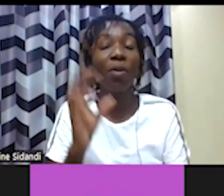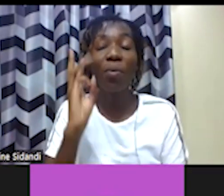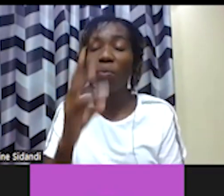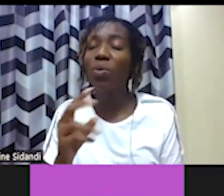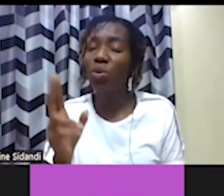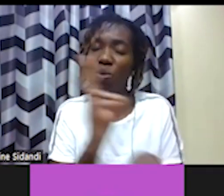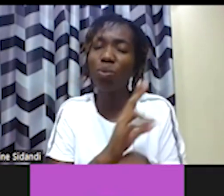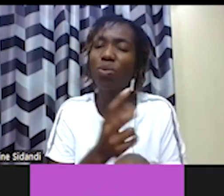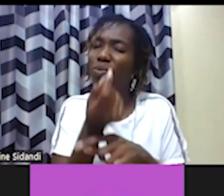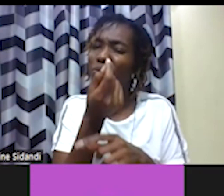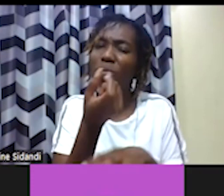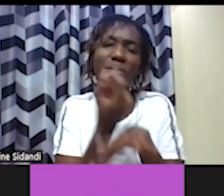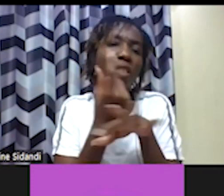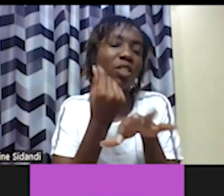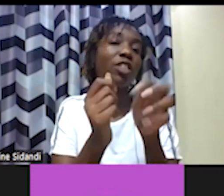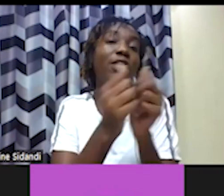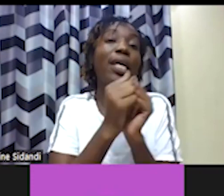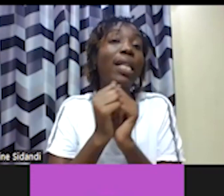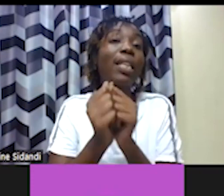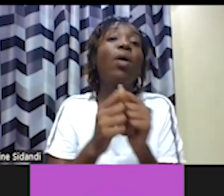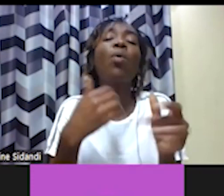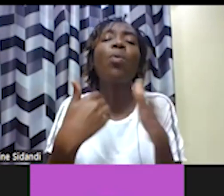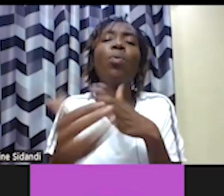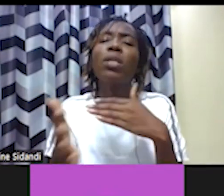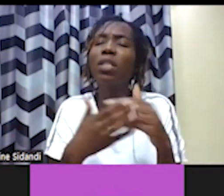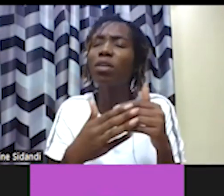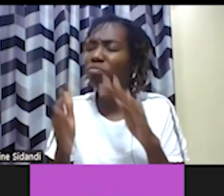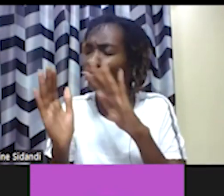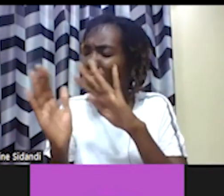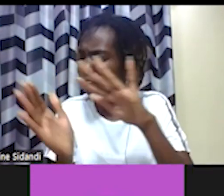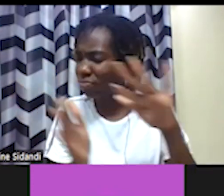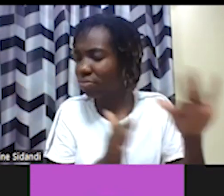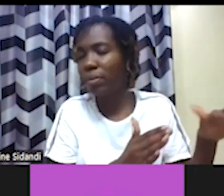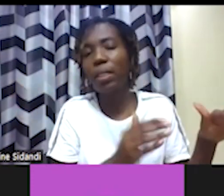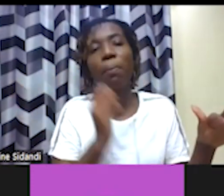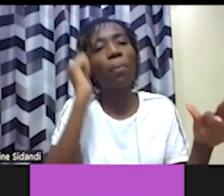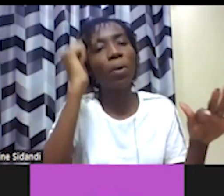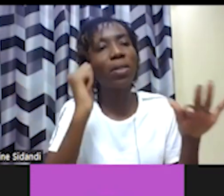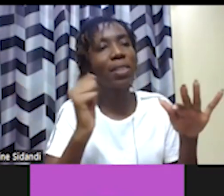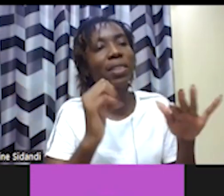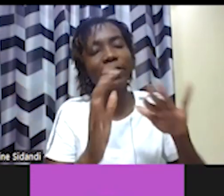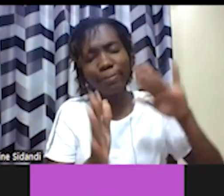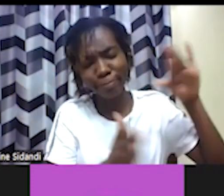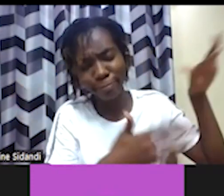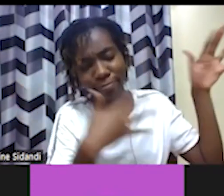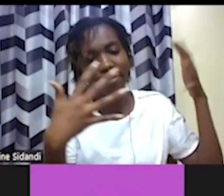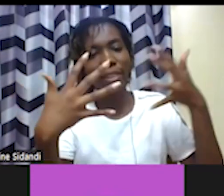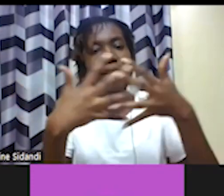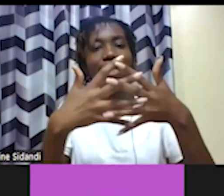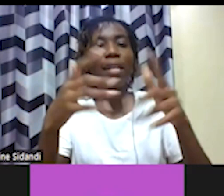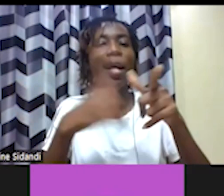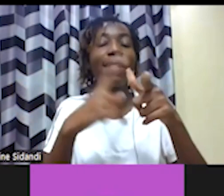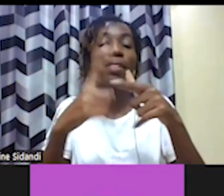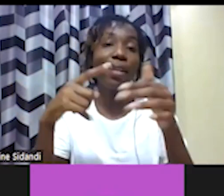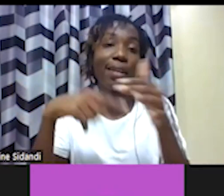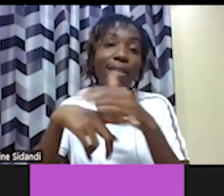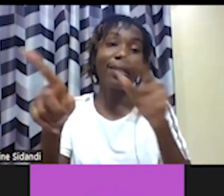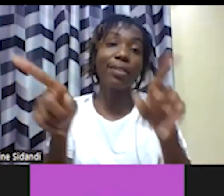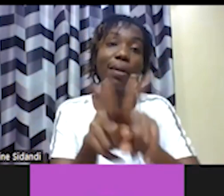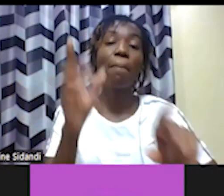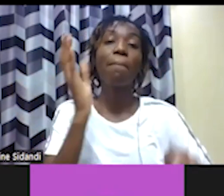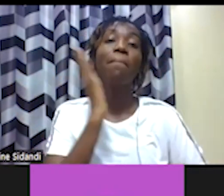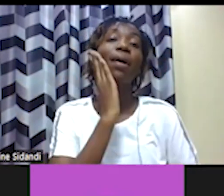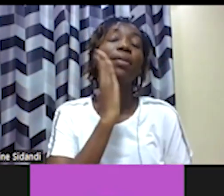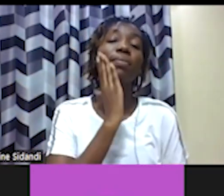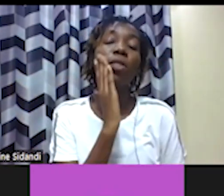them without interference. I will leave politics outside their gate and come in as their mother. One of the ways